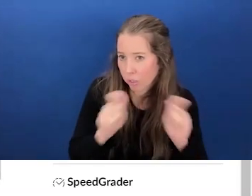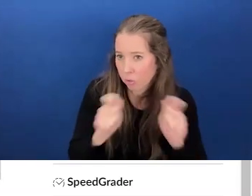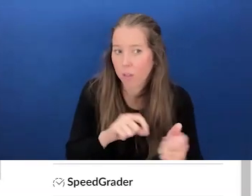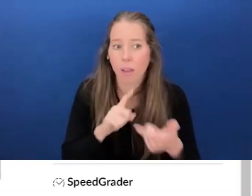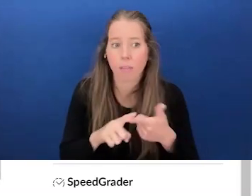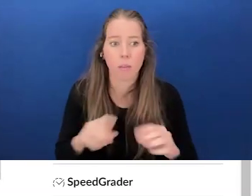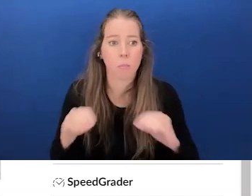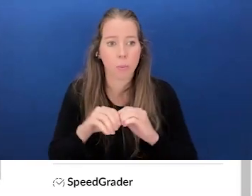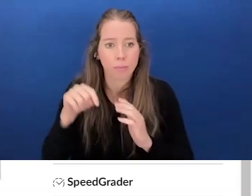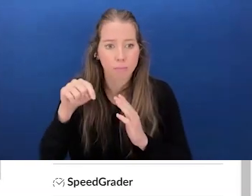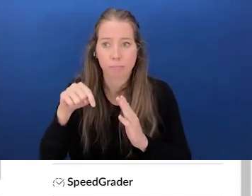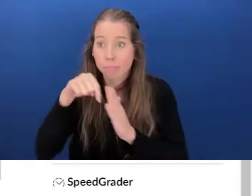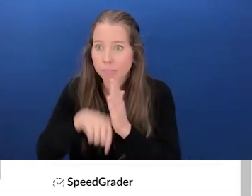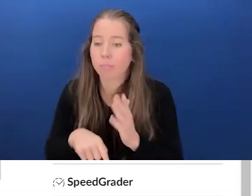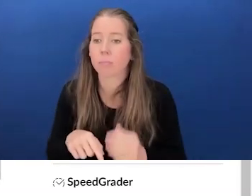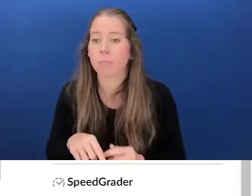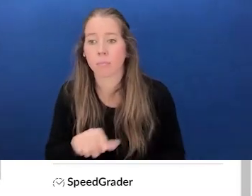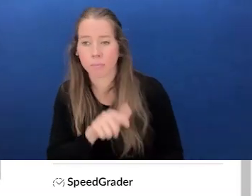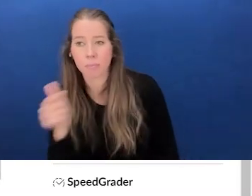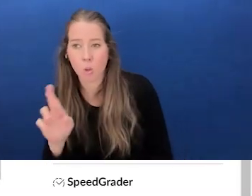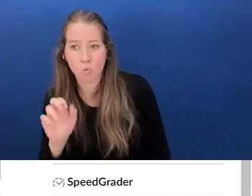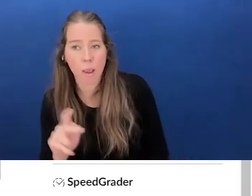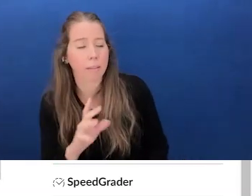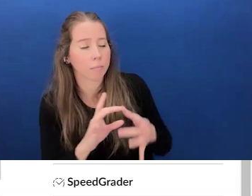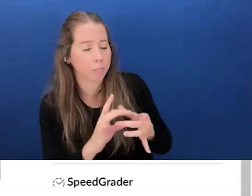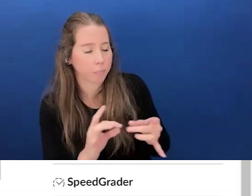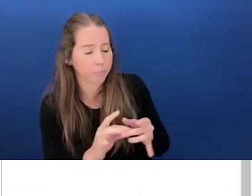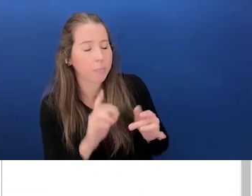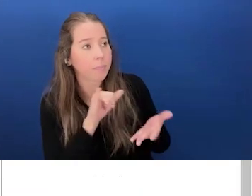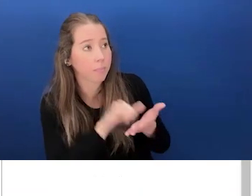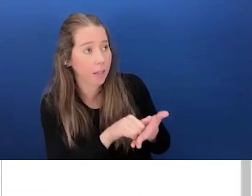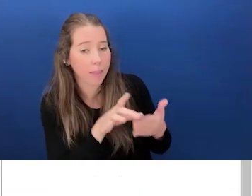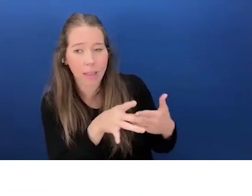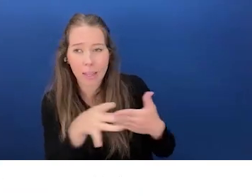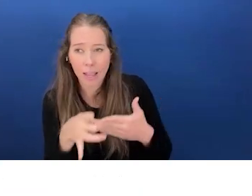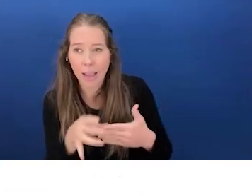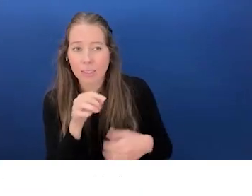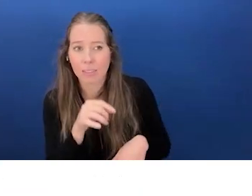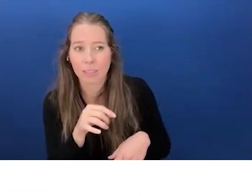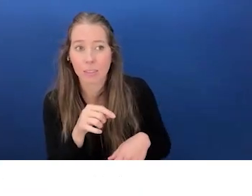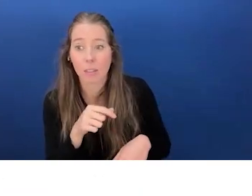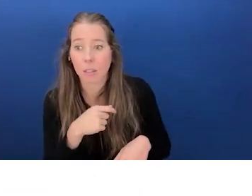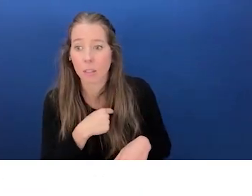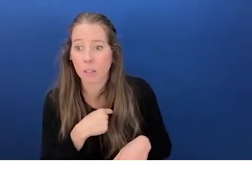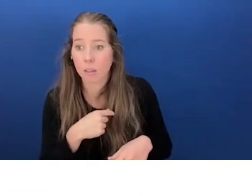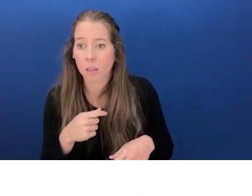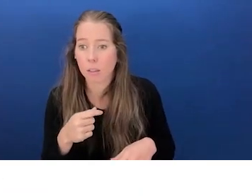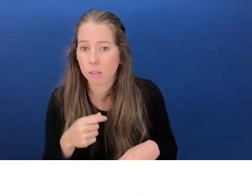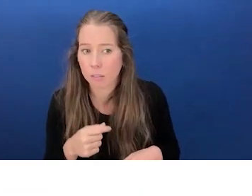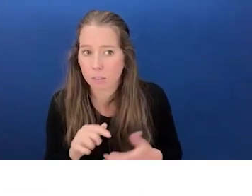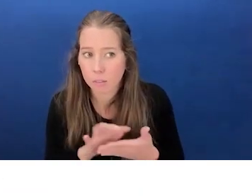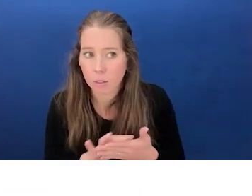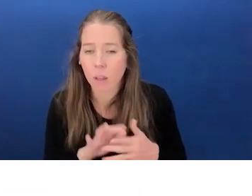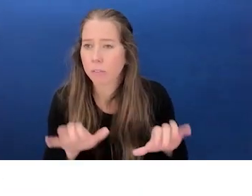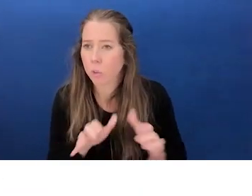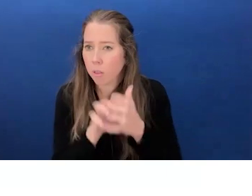I learn? Yeah, and this idea of guided chat, like I do a lot of hackathons in San Francisco, so I've been